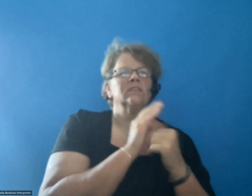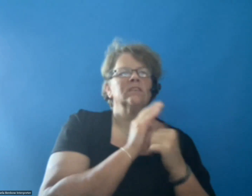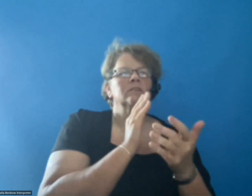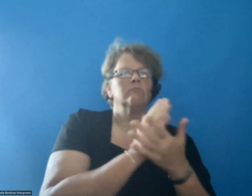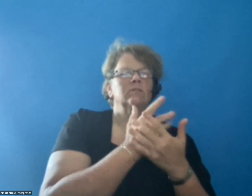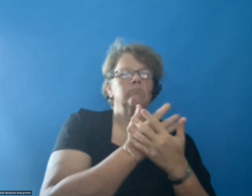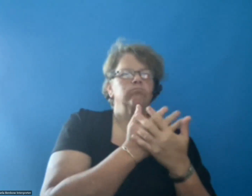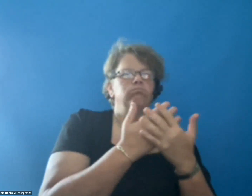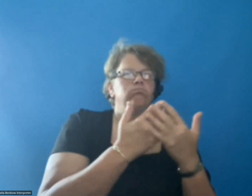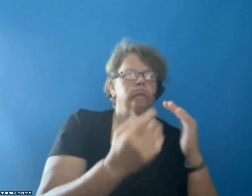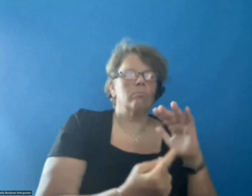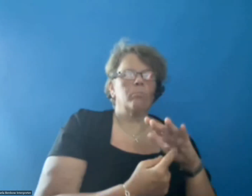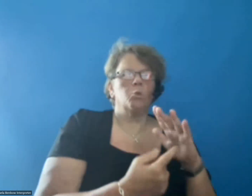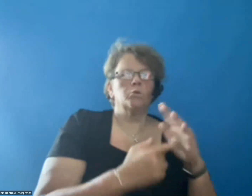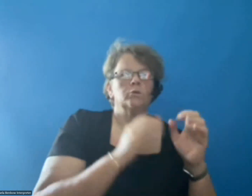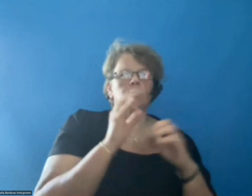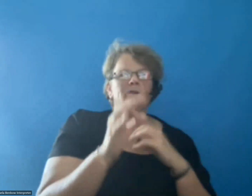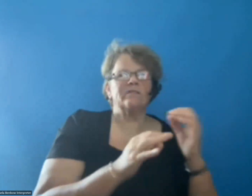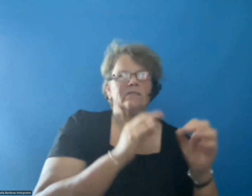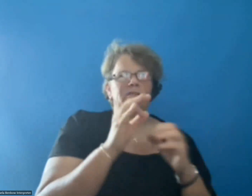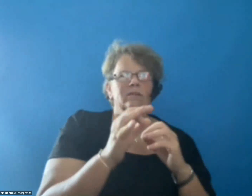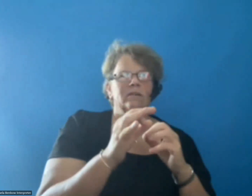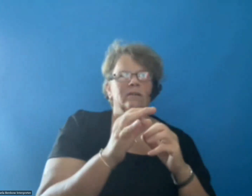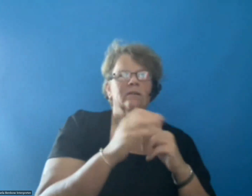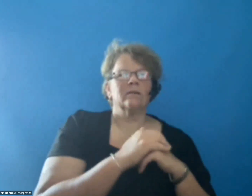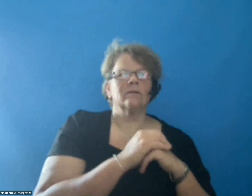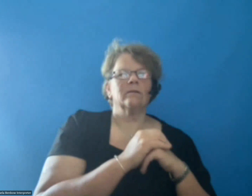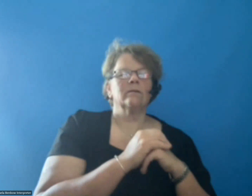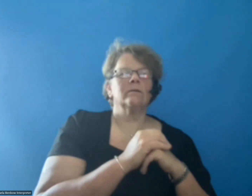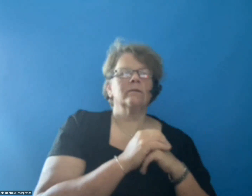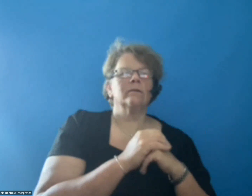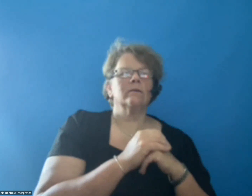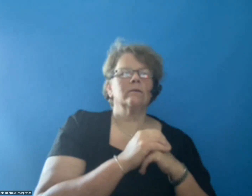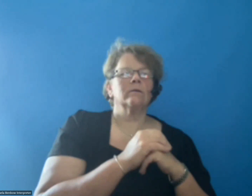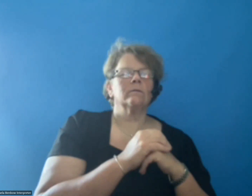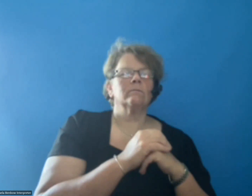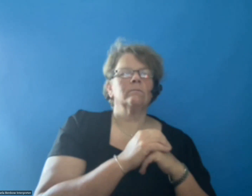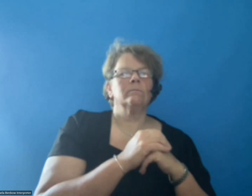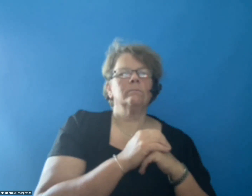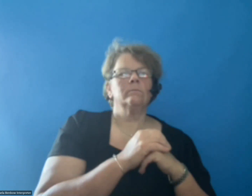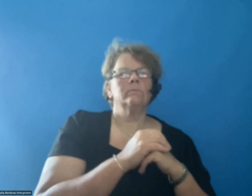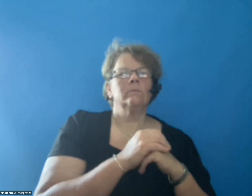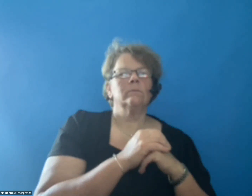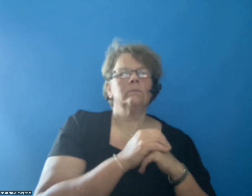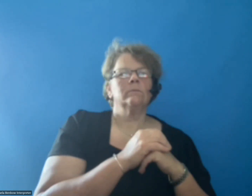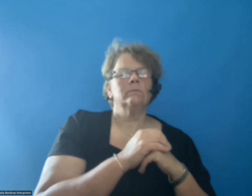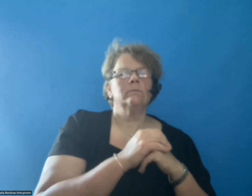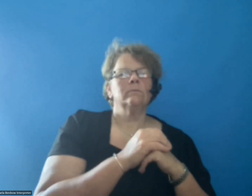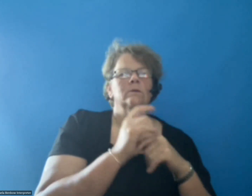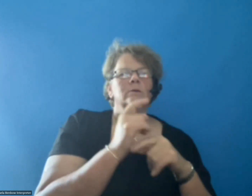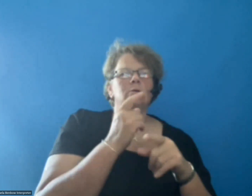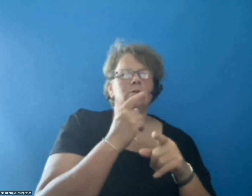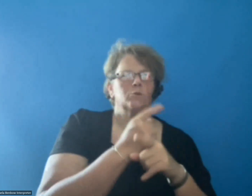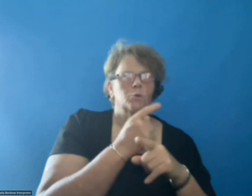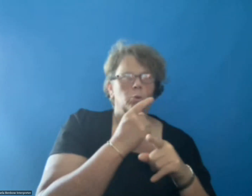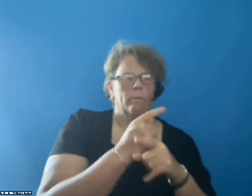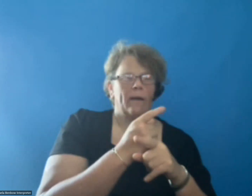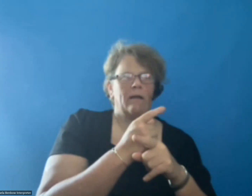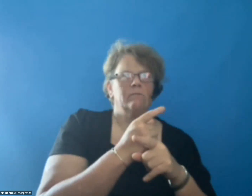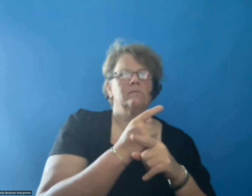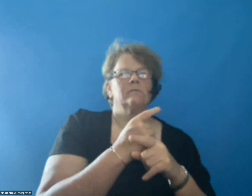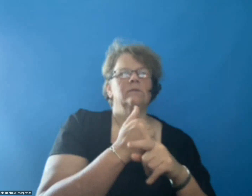questions. There's only 6, so brief answers might get us through them. So Nick has asked, you talk about the fundamental aspects